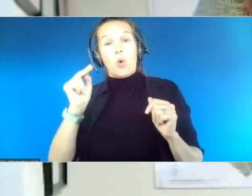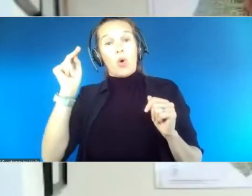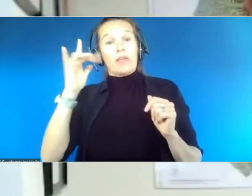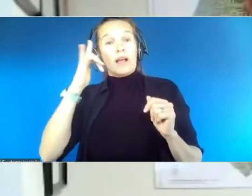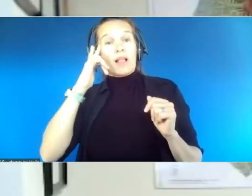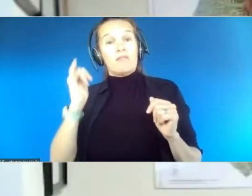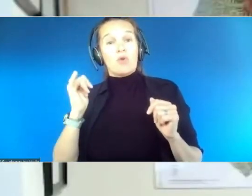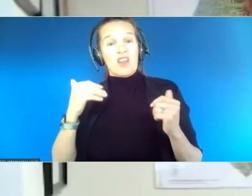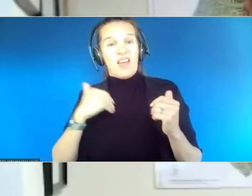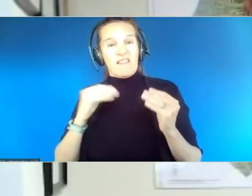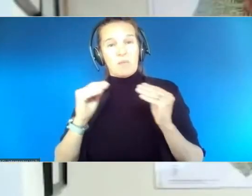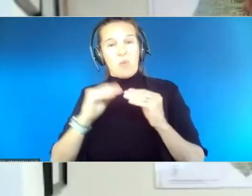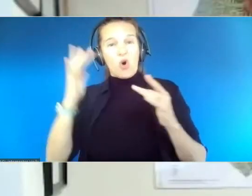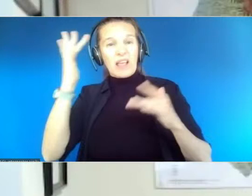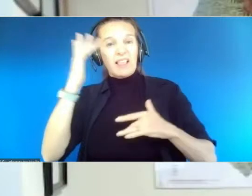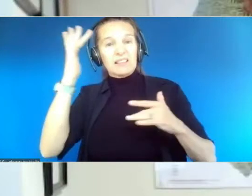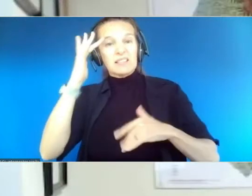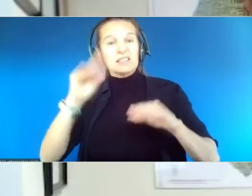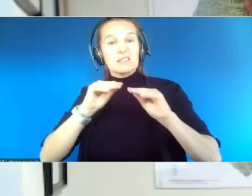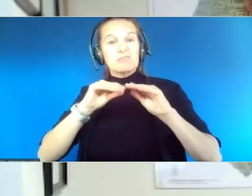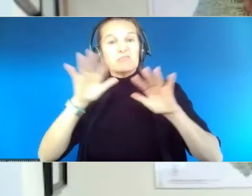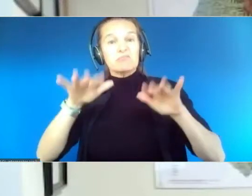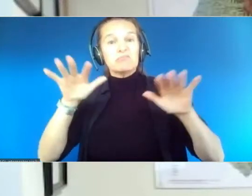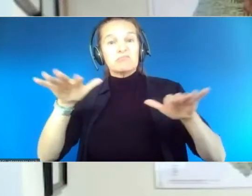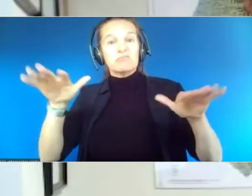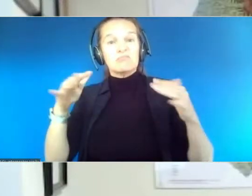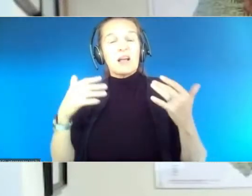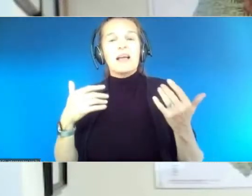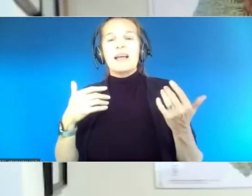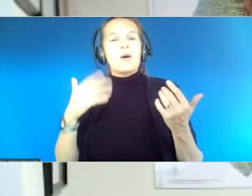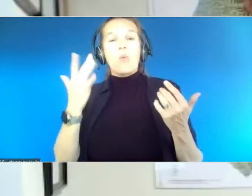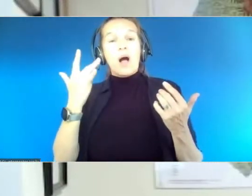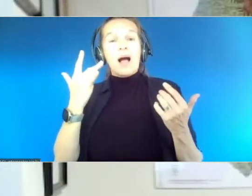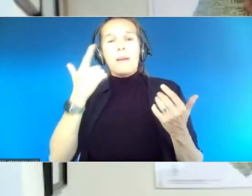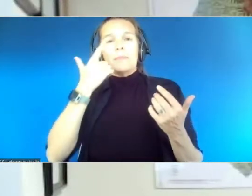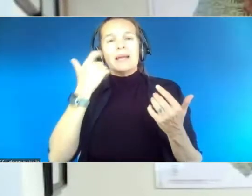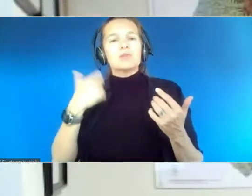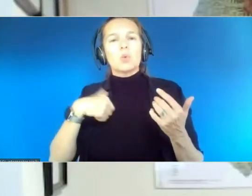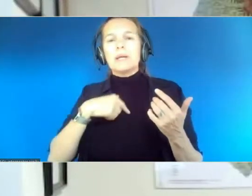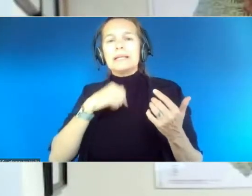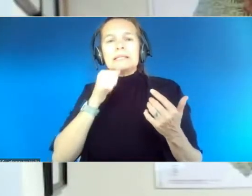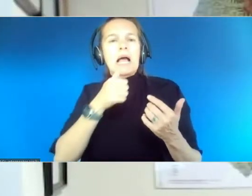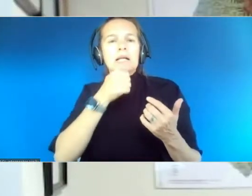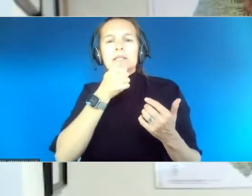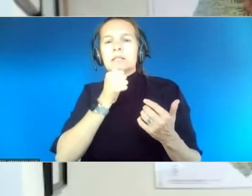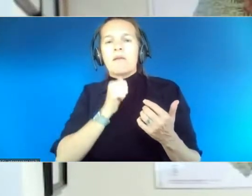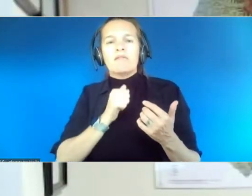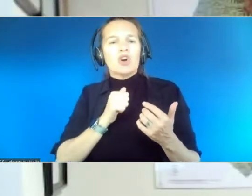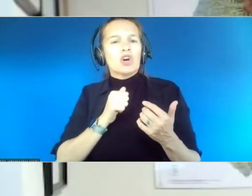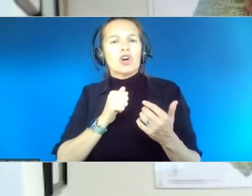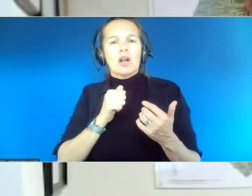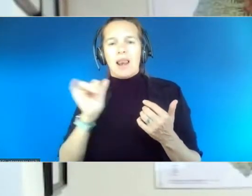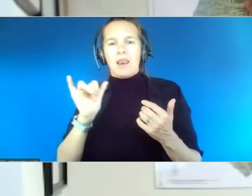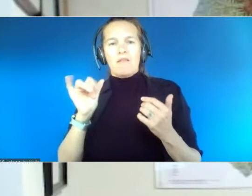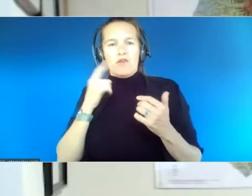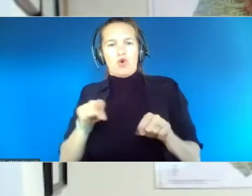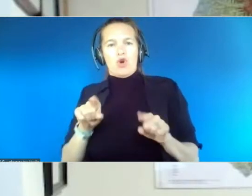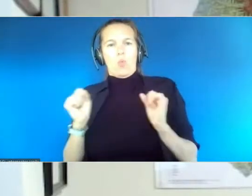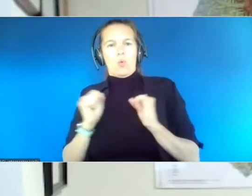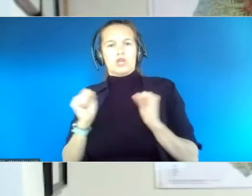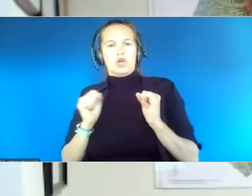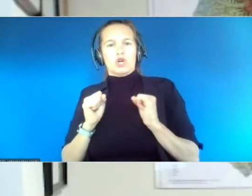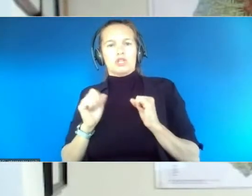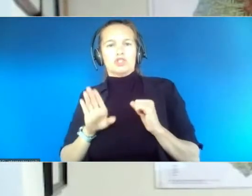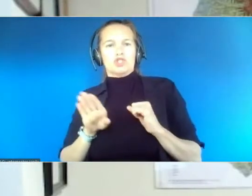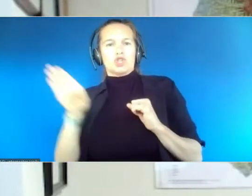is because we didn't suffer as much during the winter surge. And so the immunity that comes from